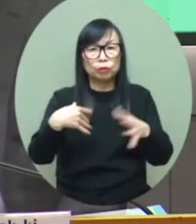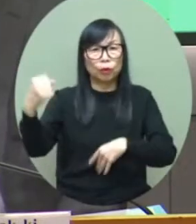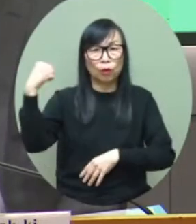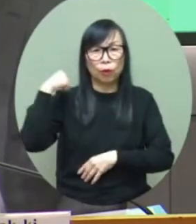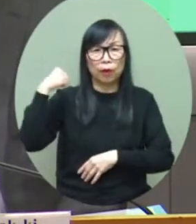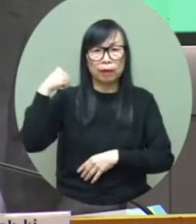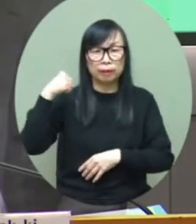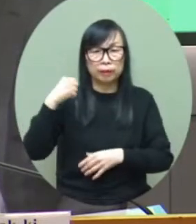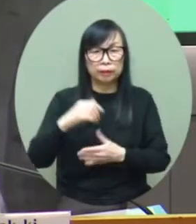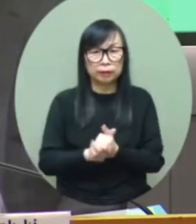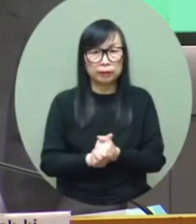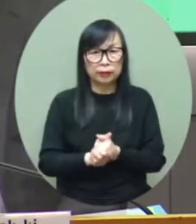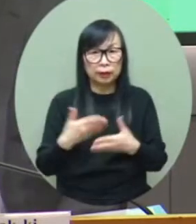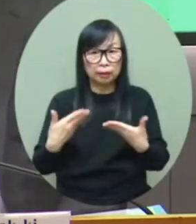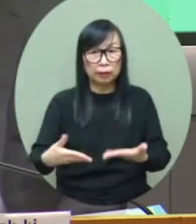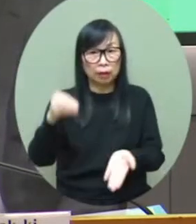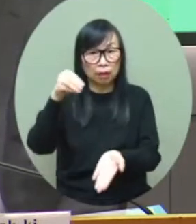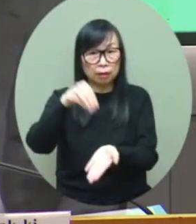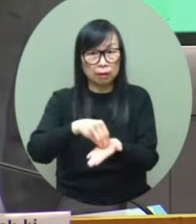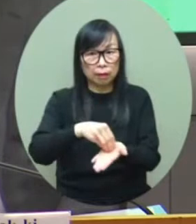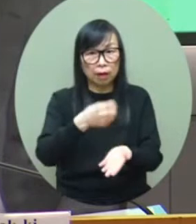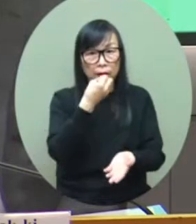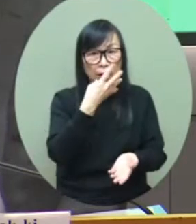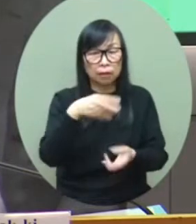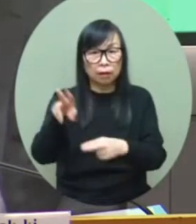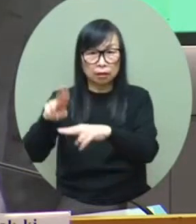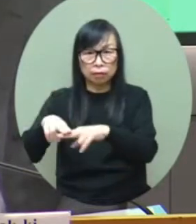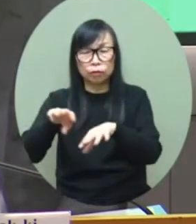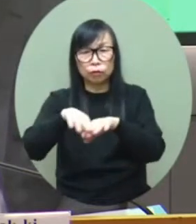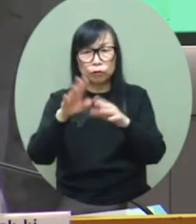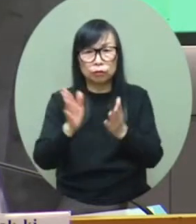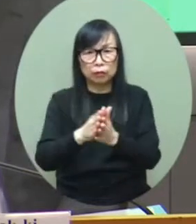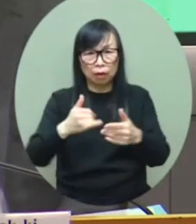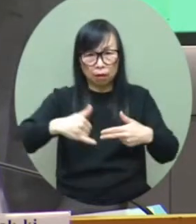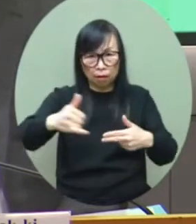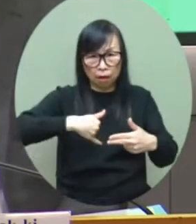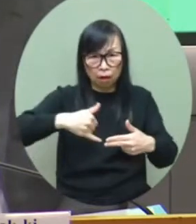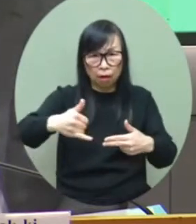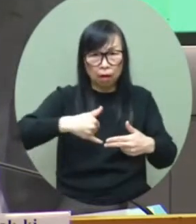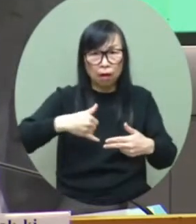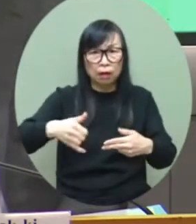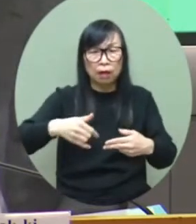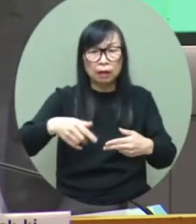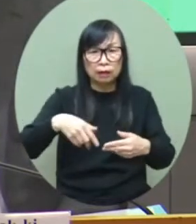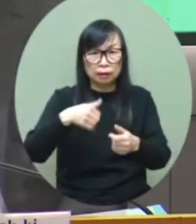especially the colleagues of the coordination group on resumption of normal travel have worked